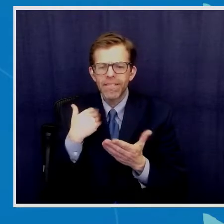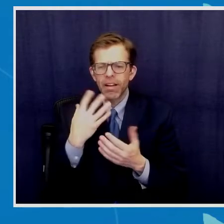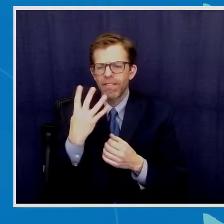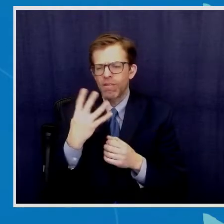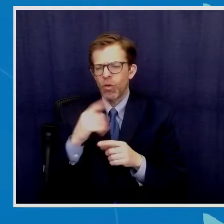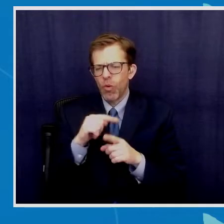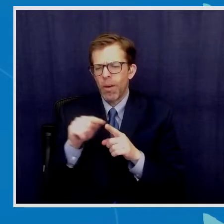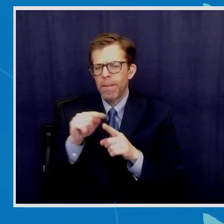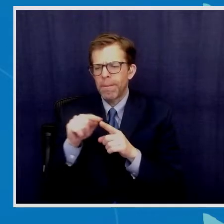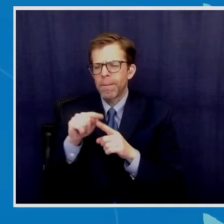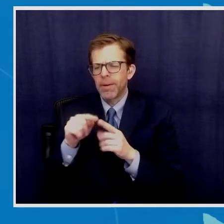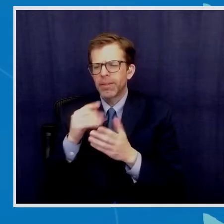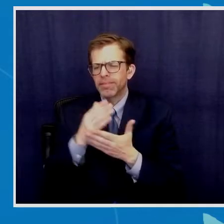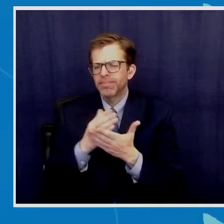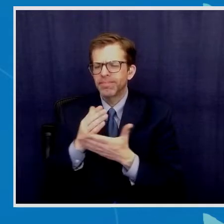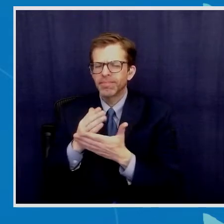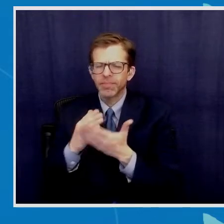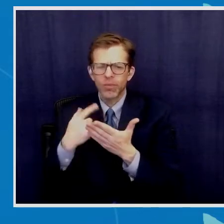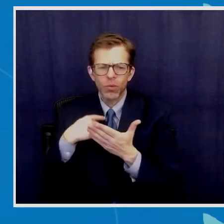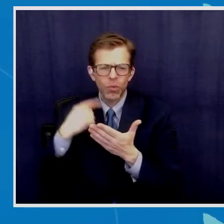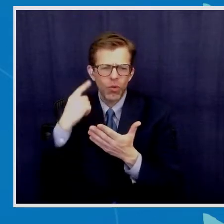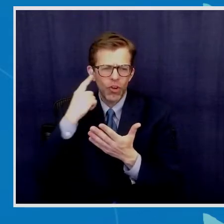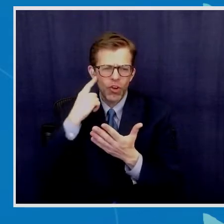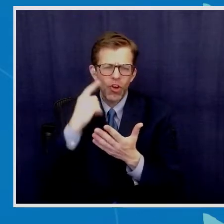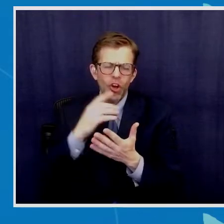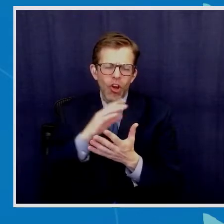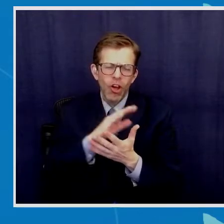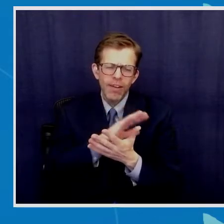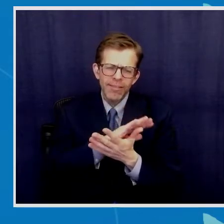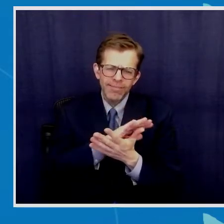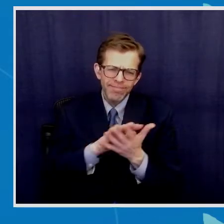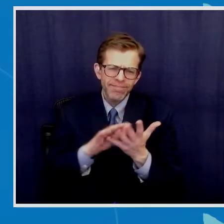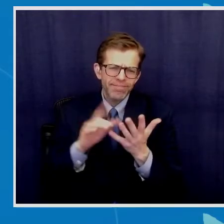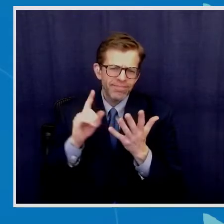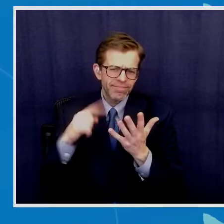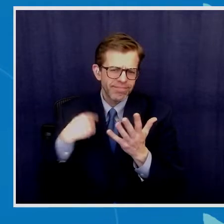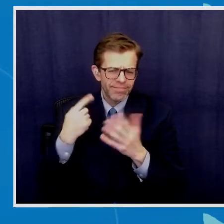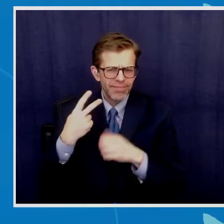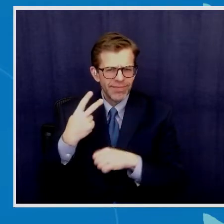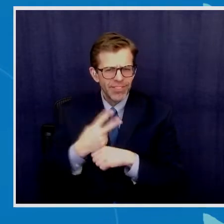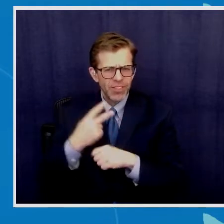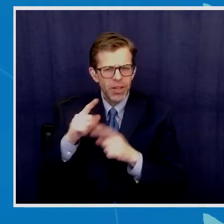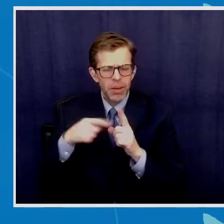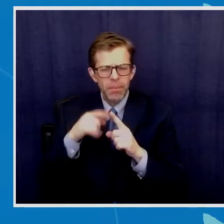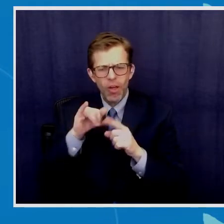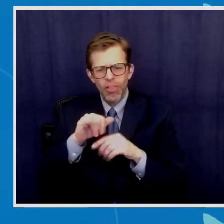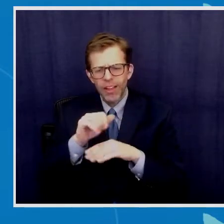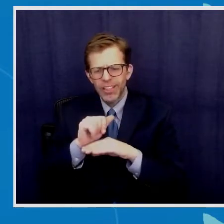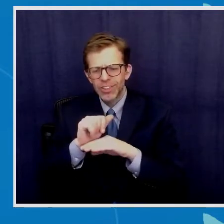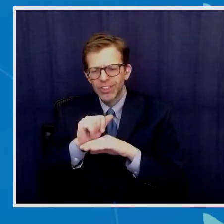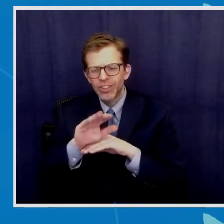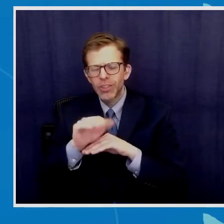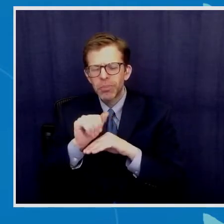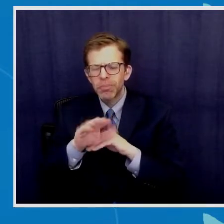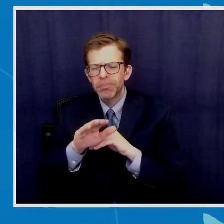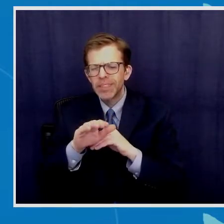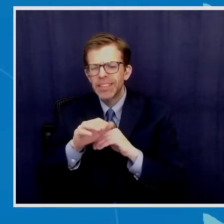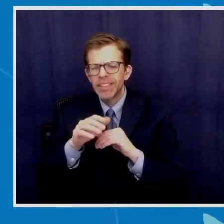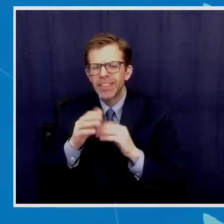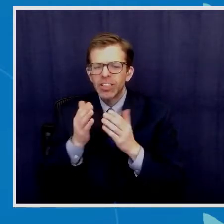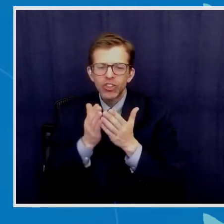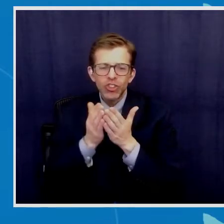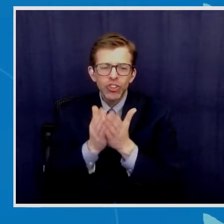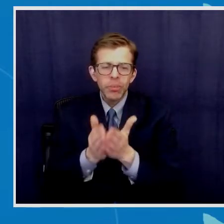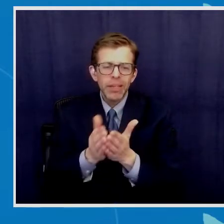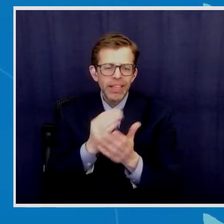sectors. And we heard about a lot these past 2 days about the shipment and energies